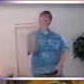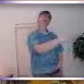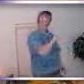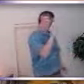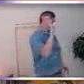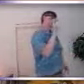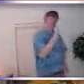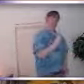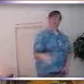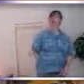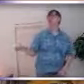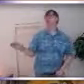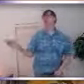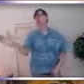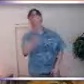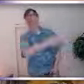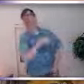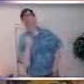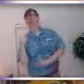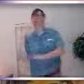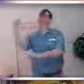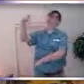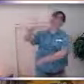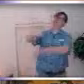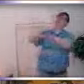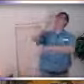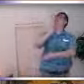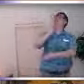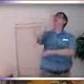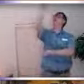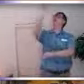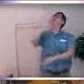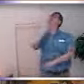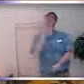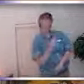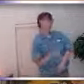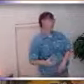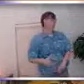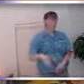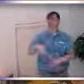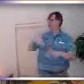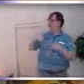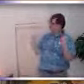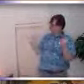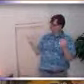are powerful God beings. That's who we are. And so what do?